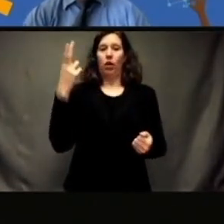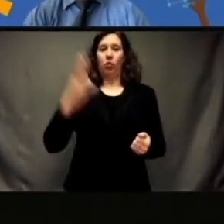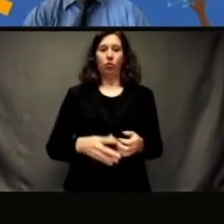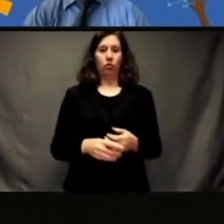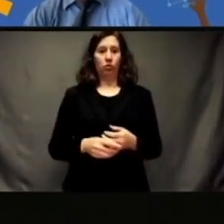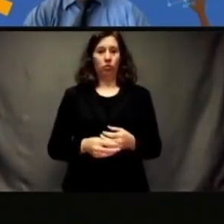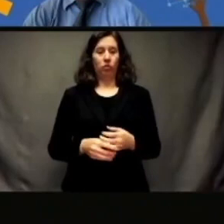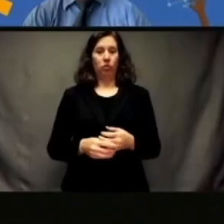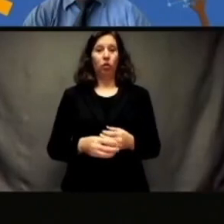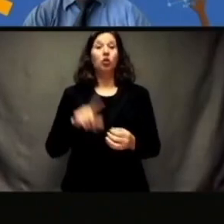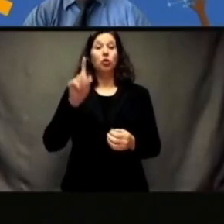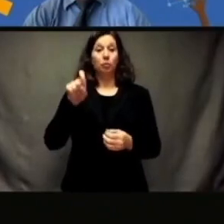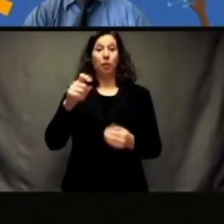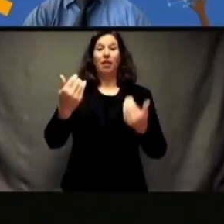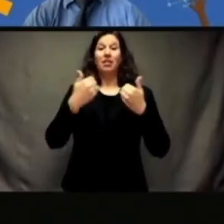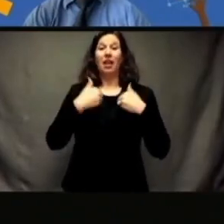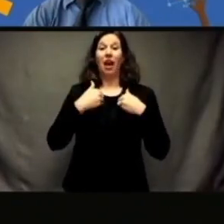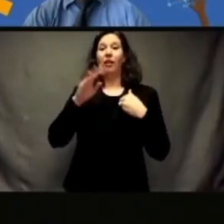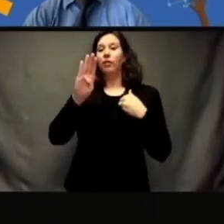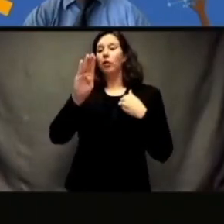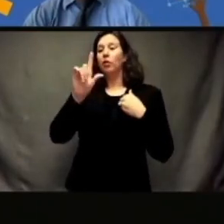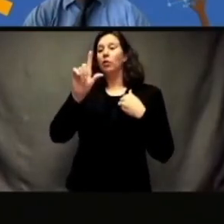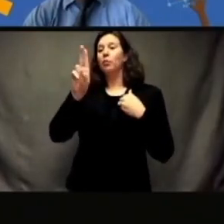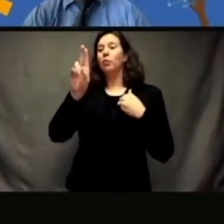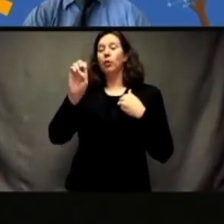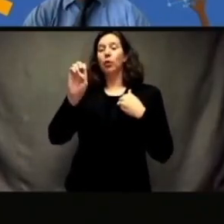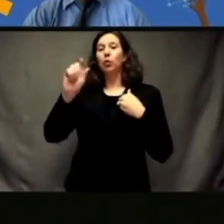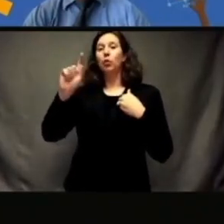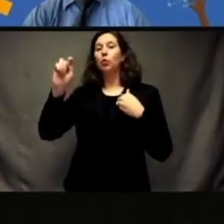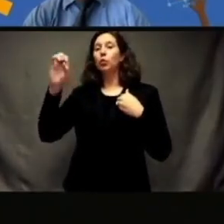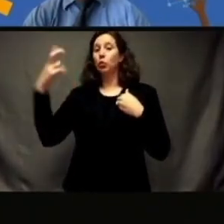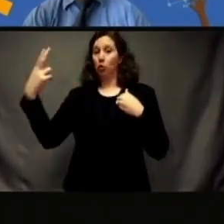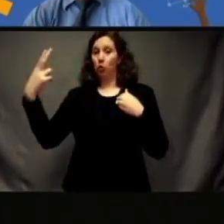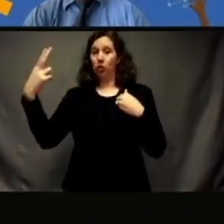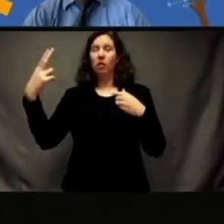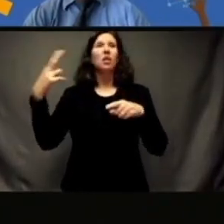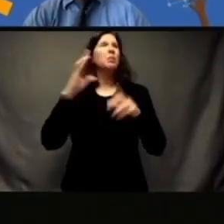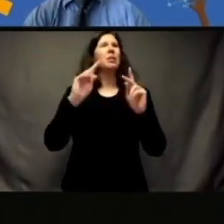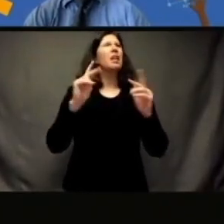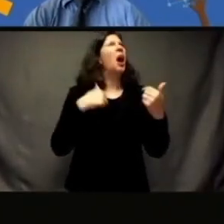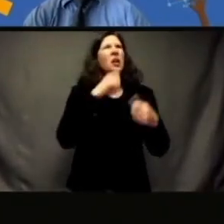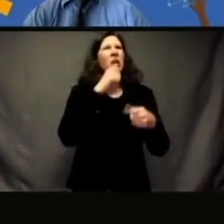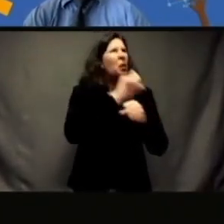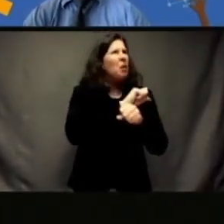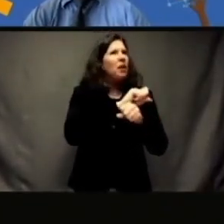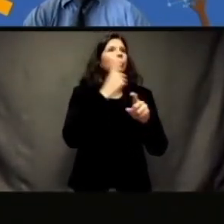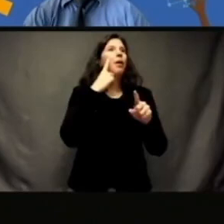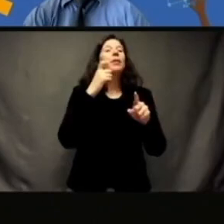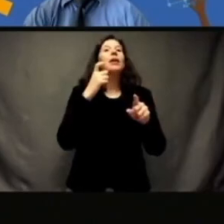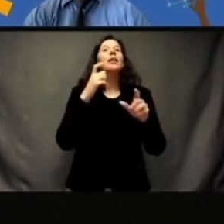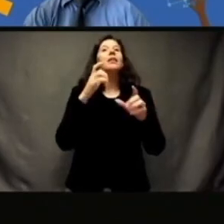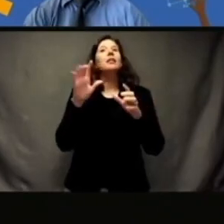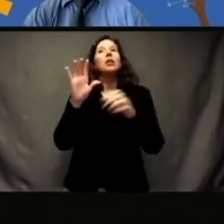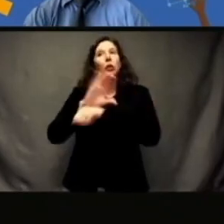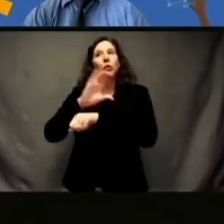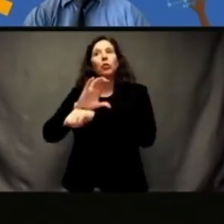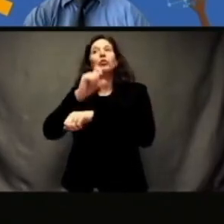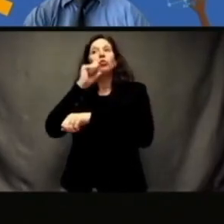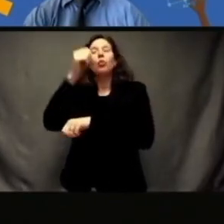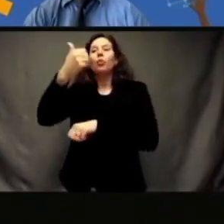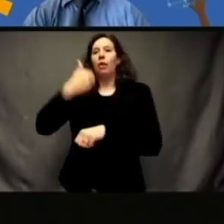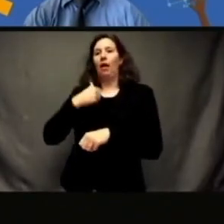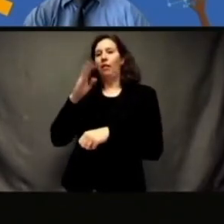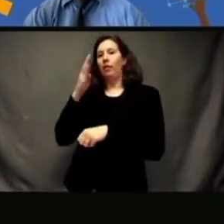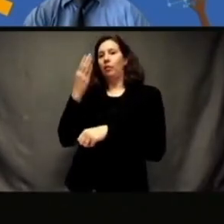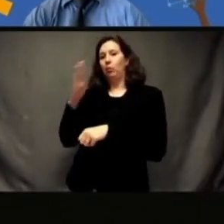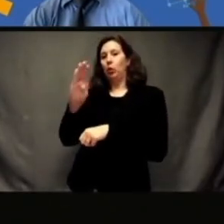You have to have Bluetooth because we also have a lot of issues with people that it doesn't work, but they're working in computers without Bluetooth. So you have to